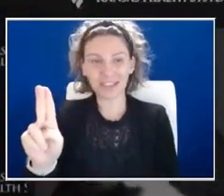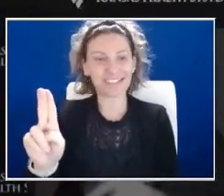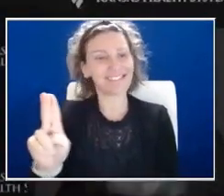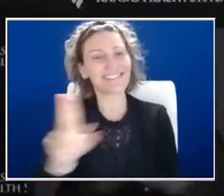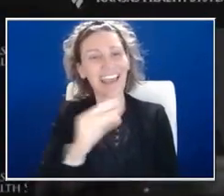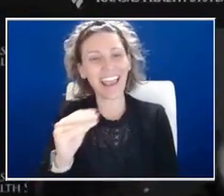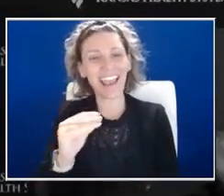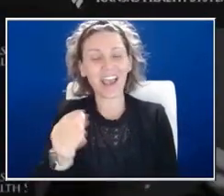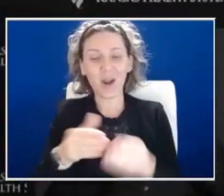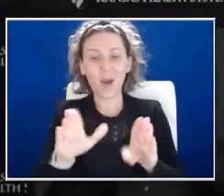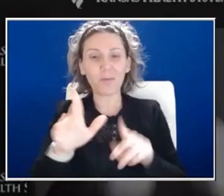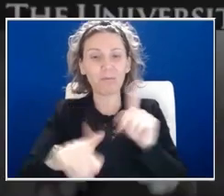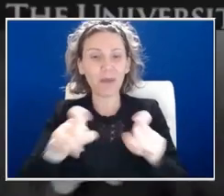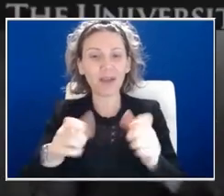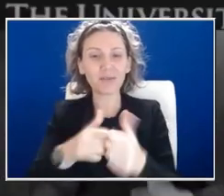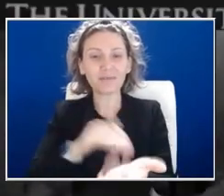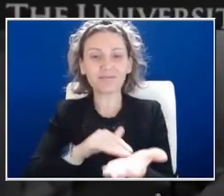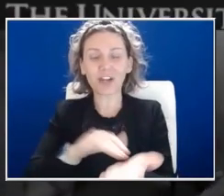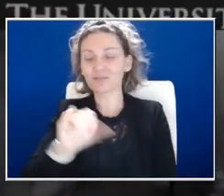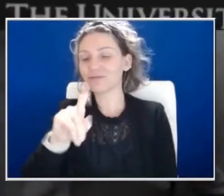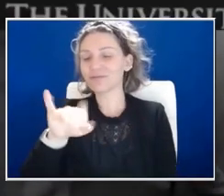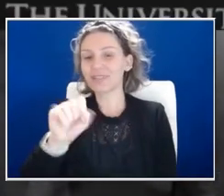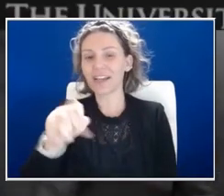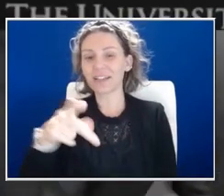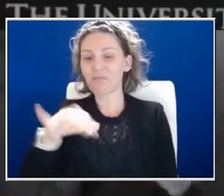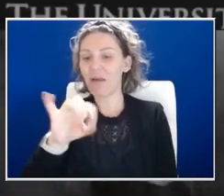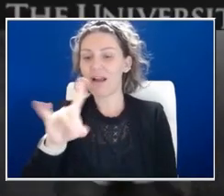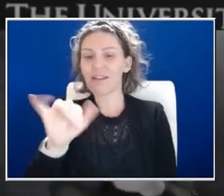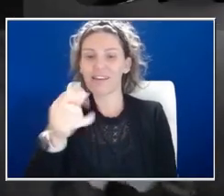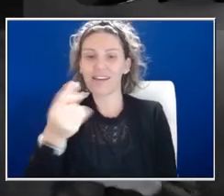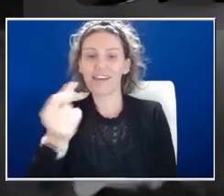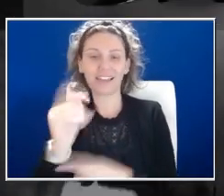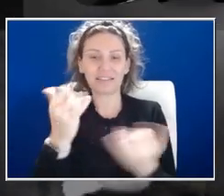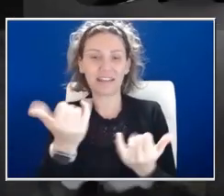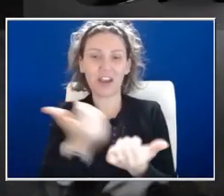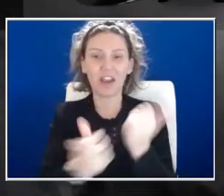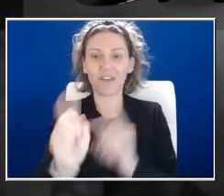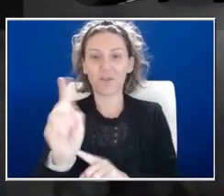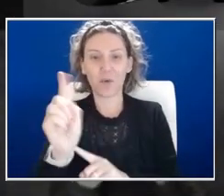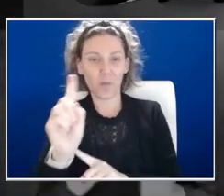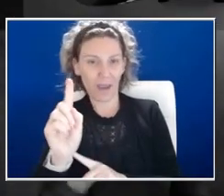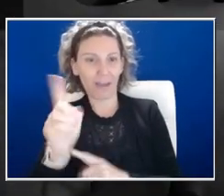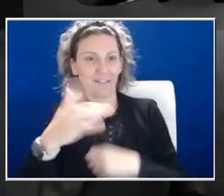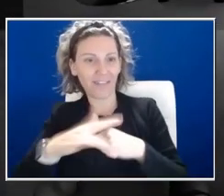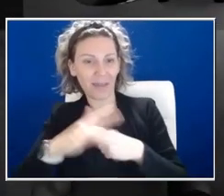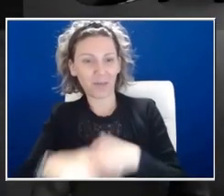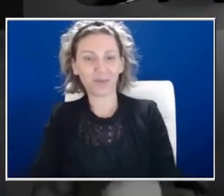Mics with Dr. Stide's podcast. Now everywhere podcasts are available.